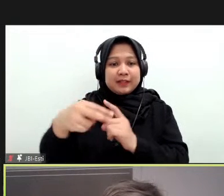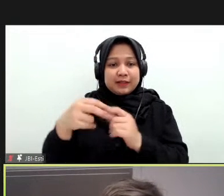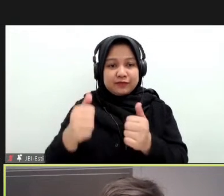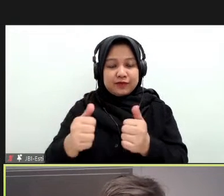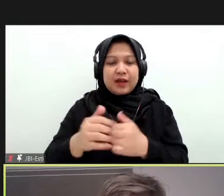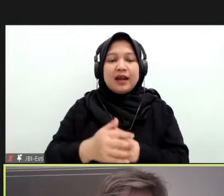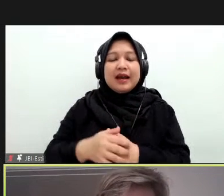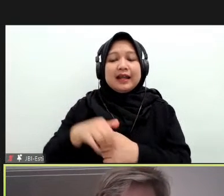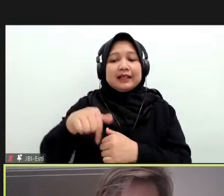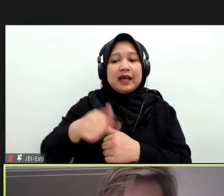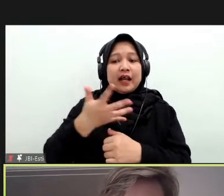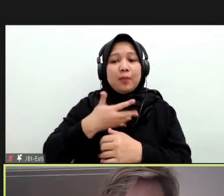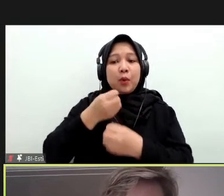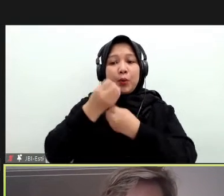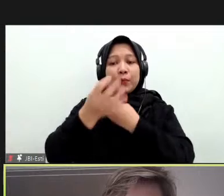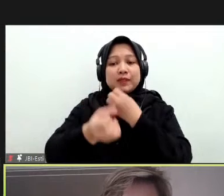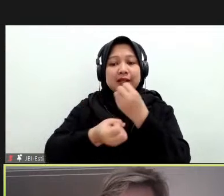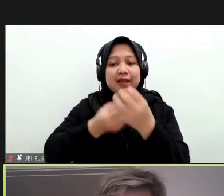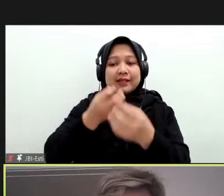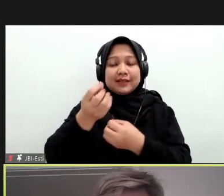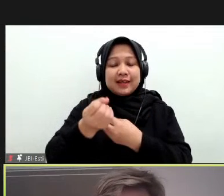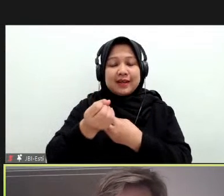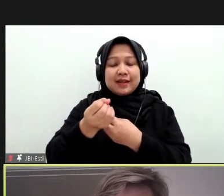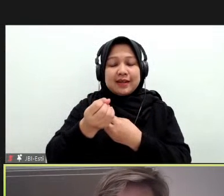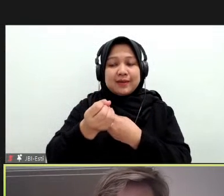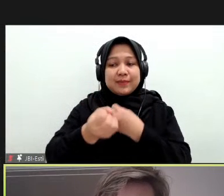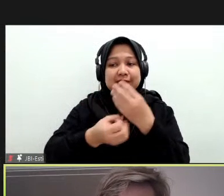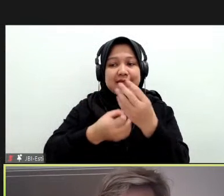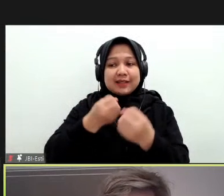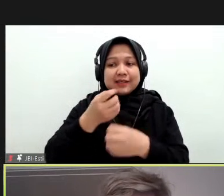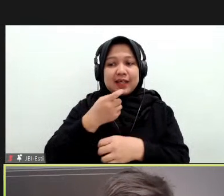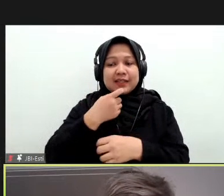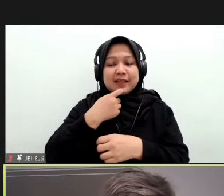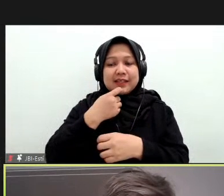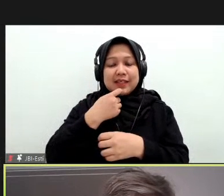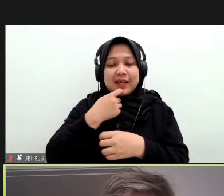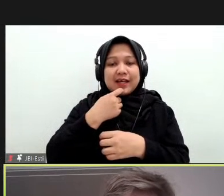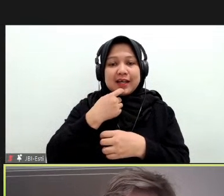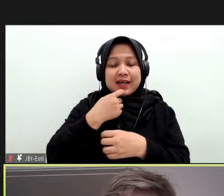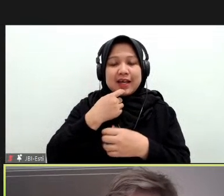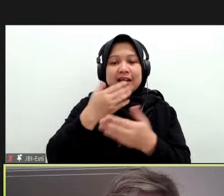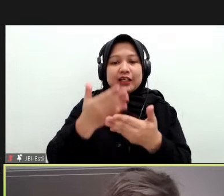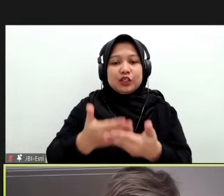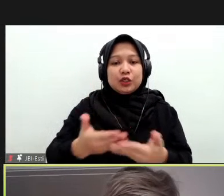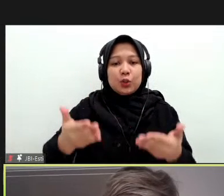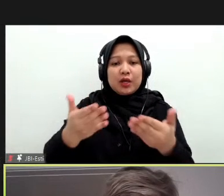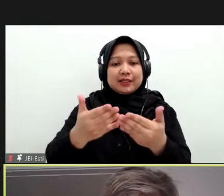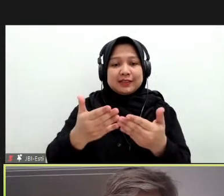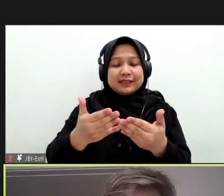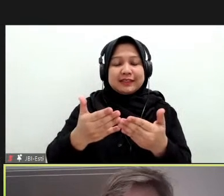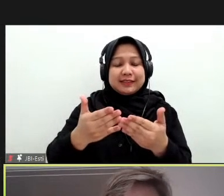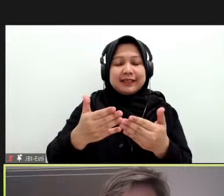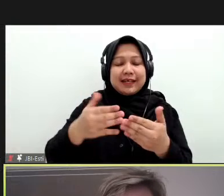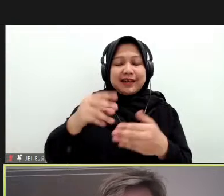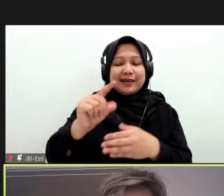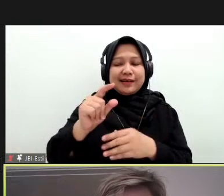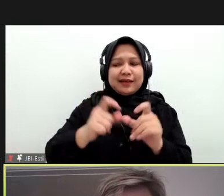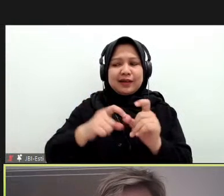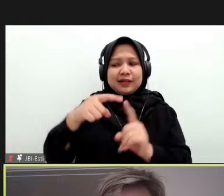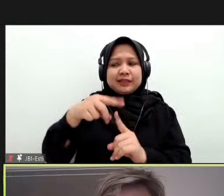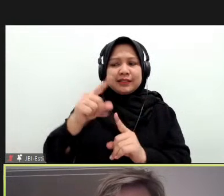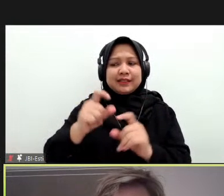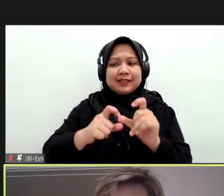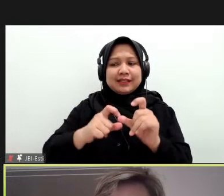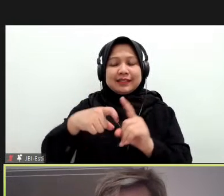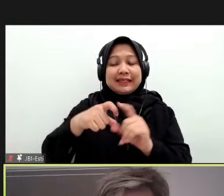closing civic space trend. The first, the law is used as tool of repression. So what we see is